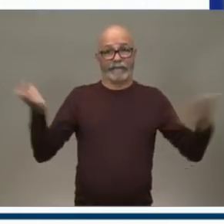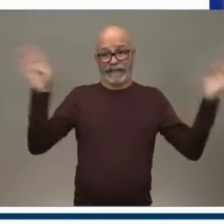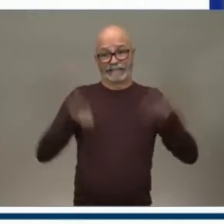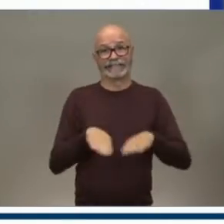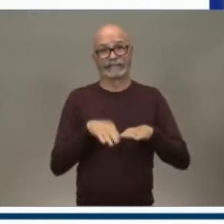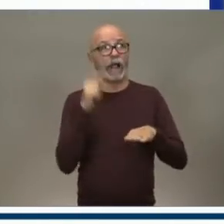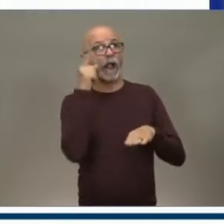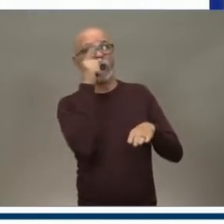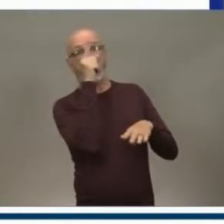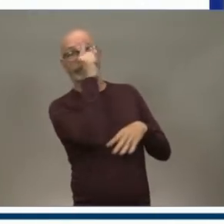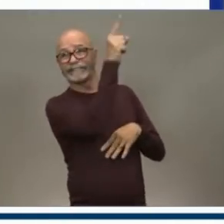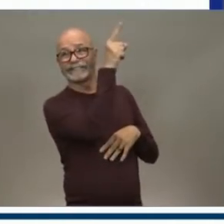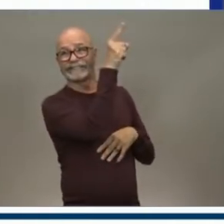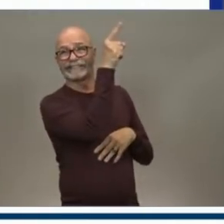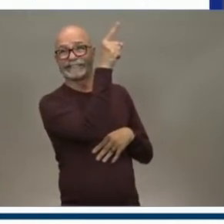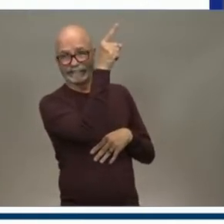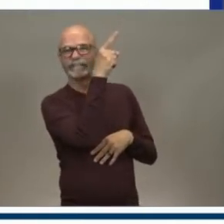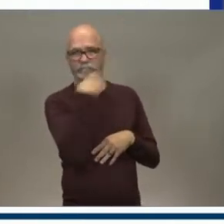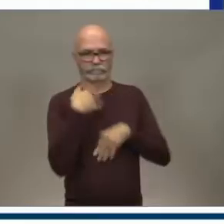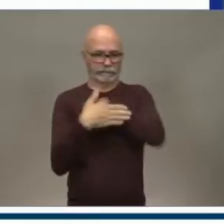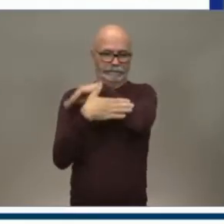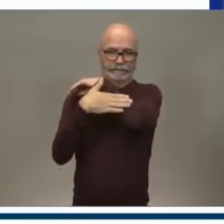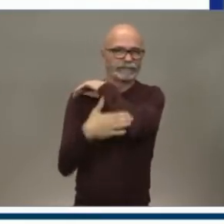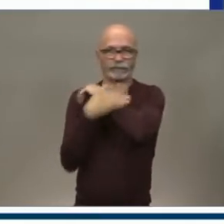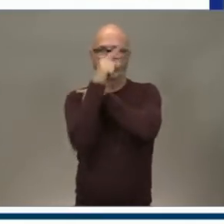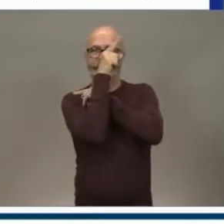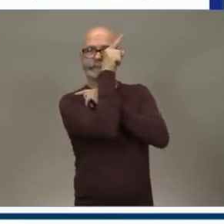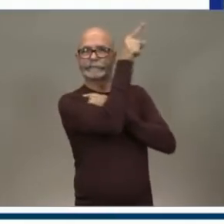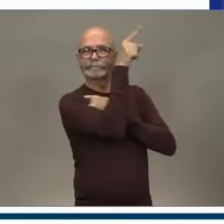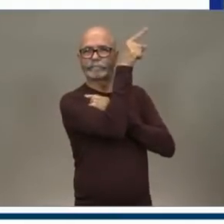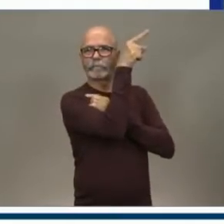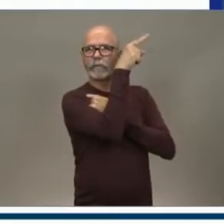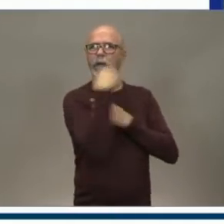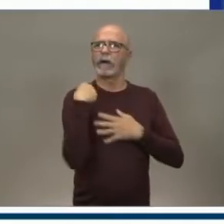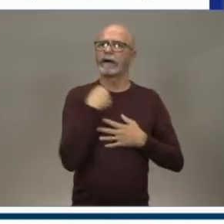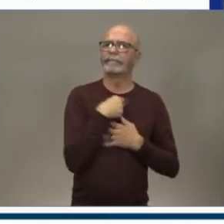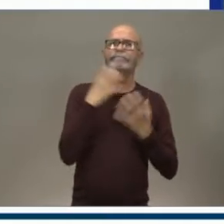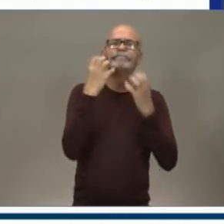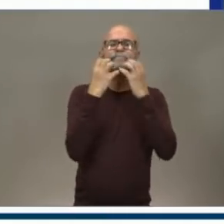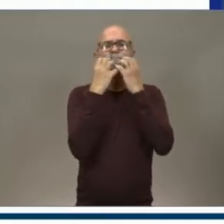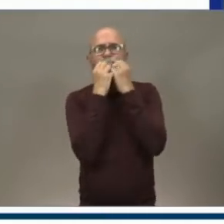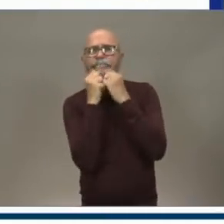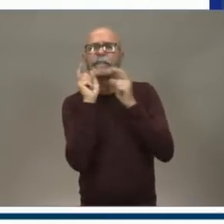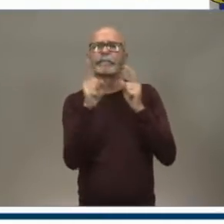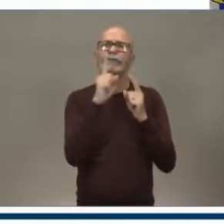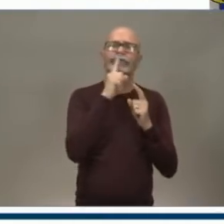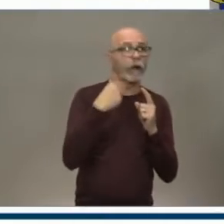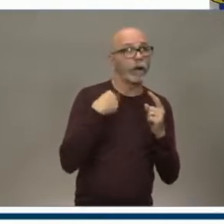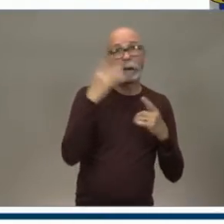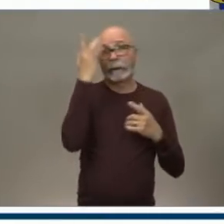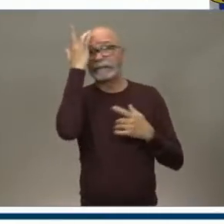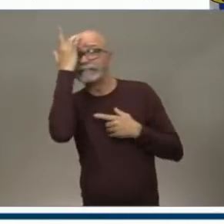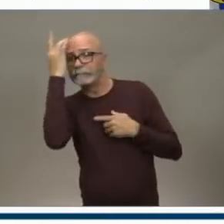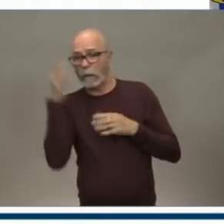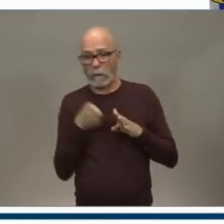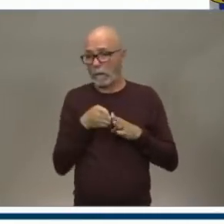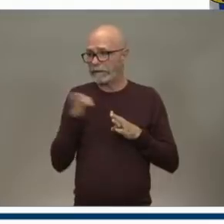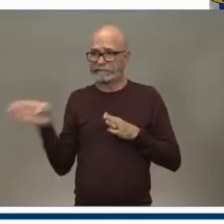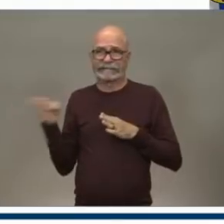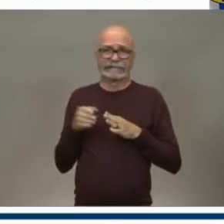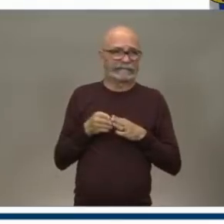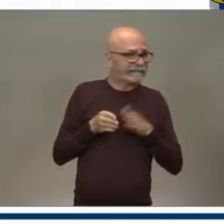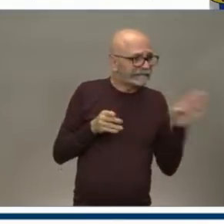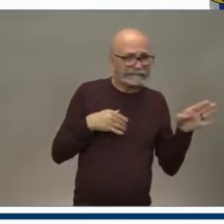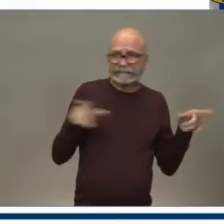is next door and believe it is and act accordingly. Next question will go to Keith Doucette with the Canadian